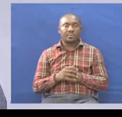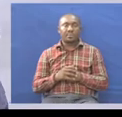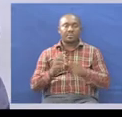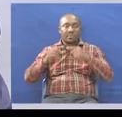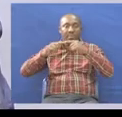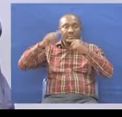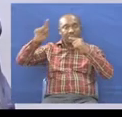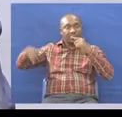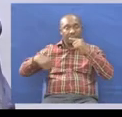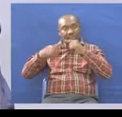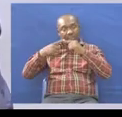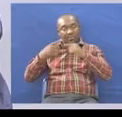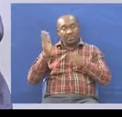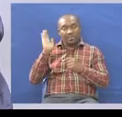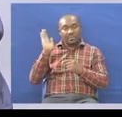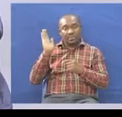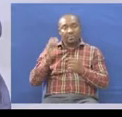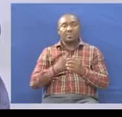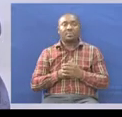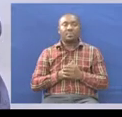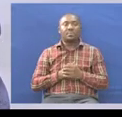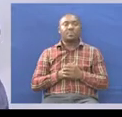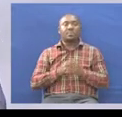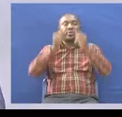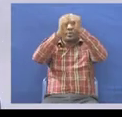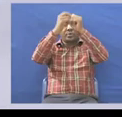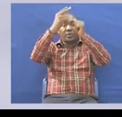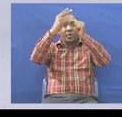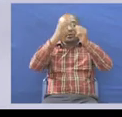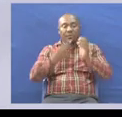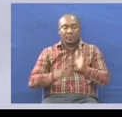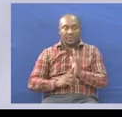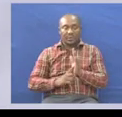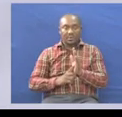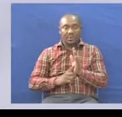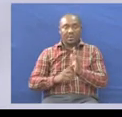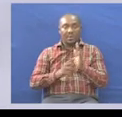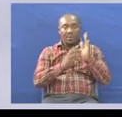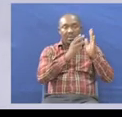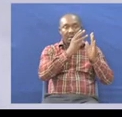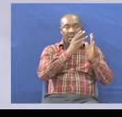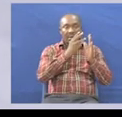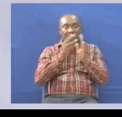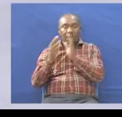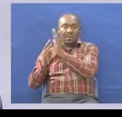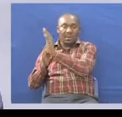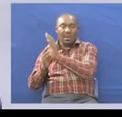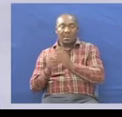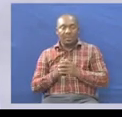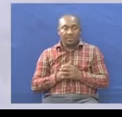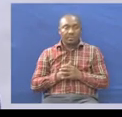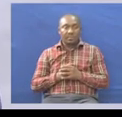Number 12, number 6, number 3, number 9.